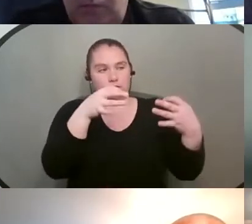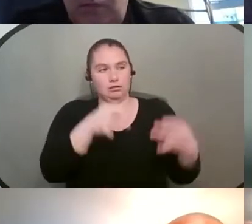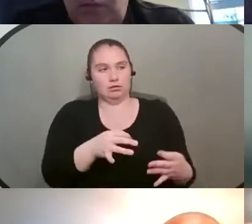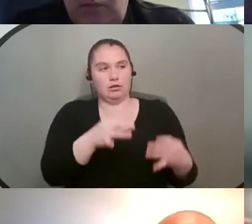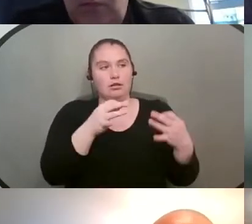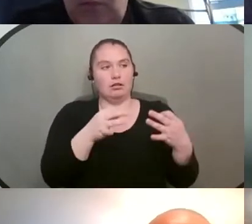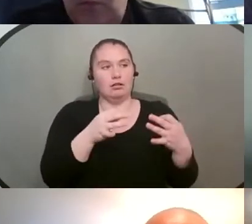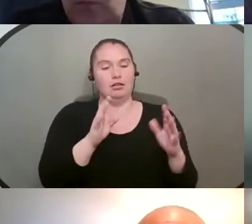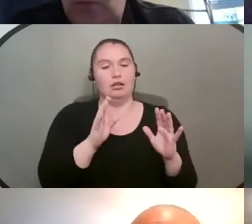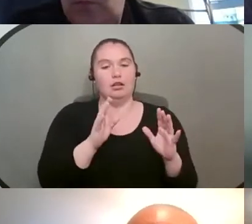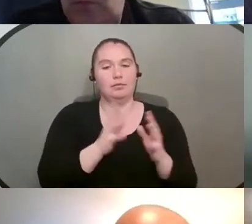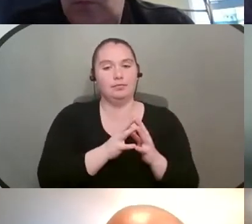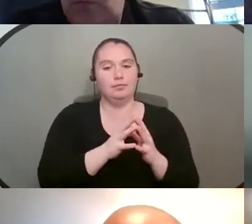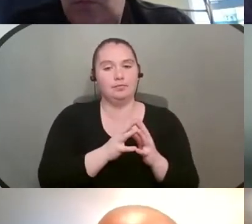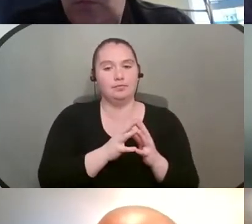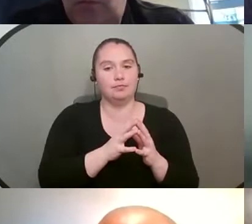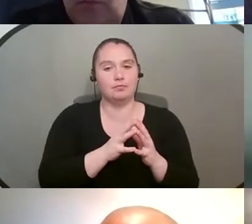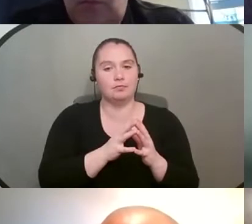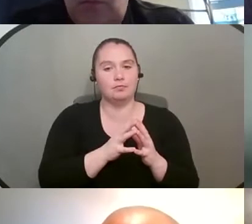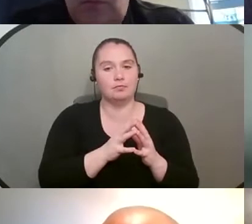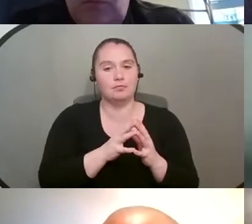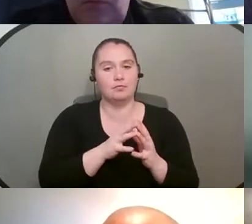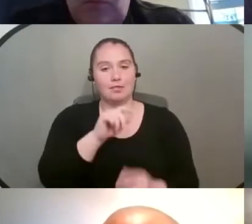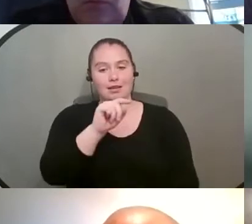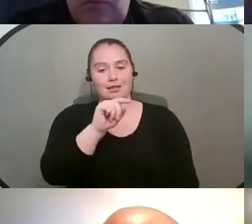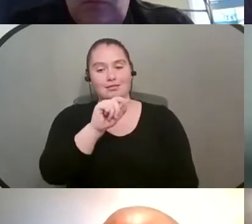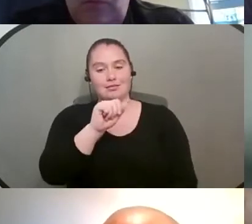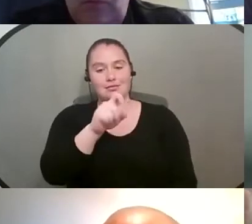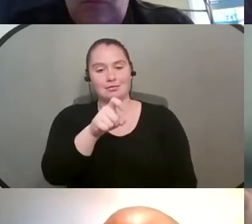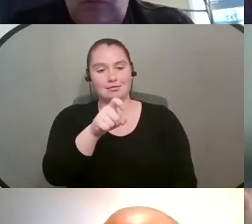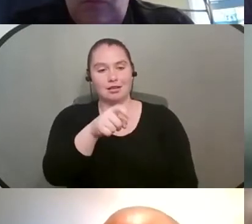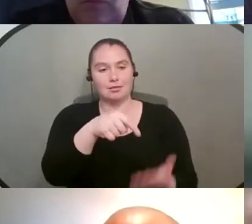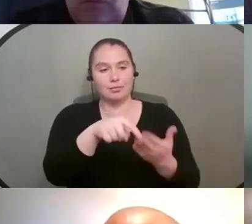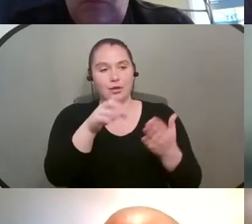number that we think our taxpayers will support when